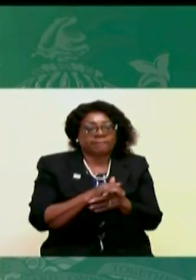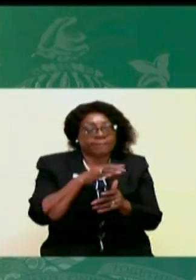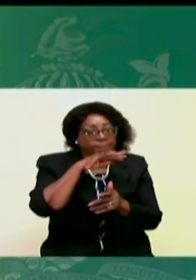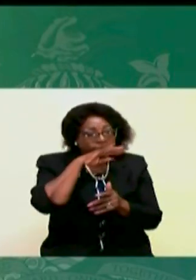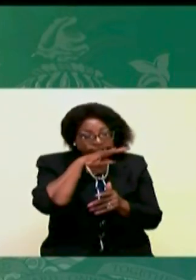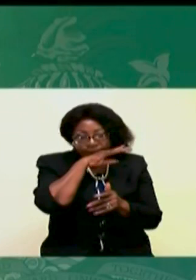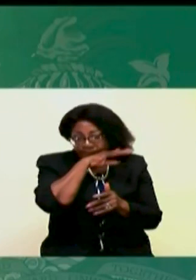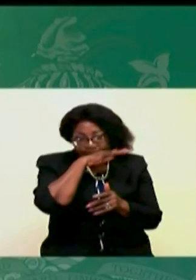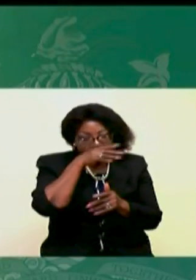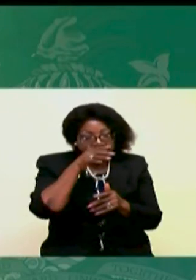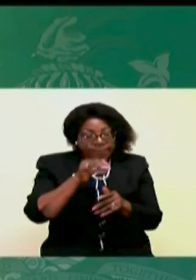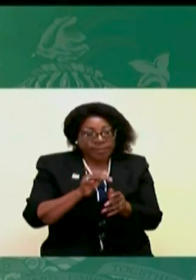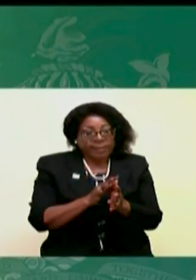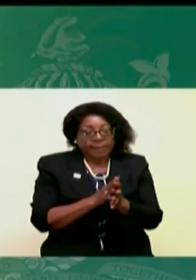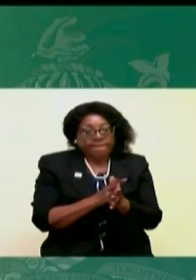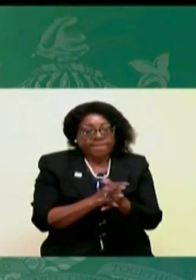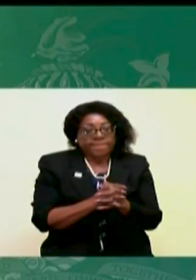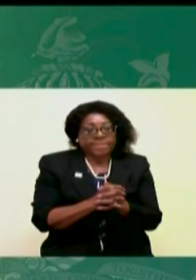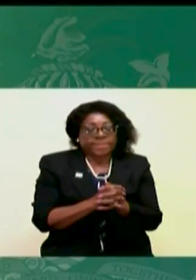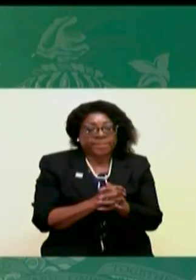Not one.